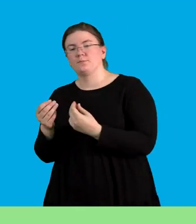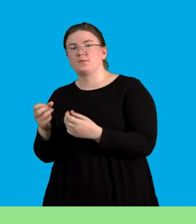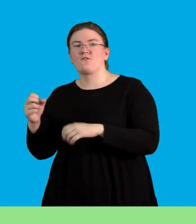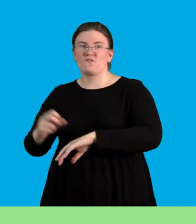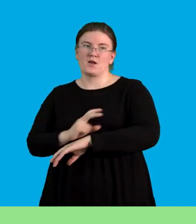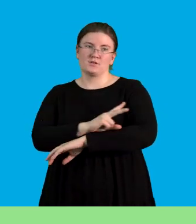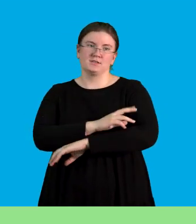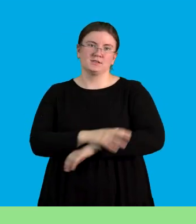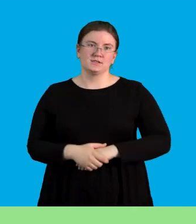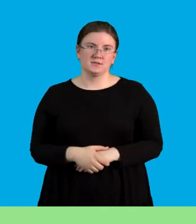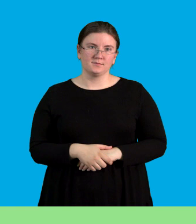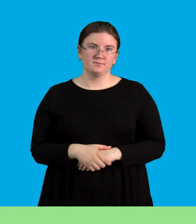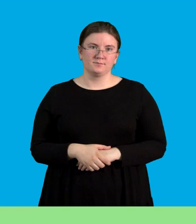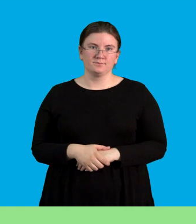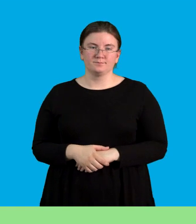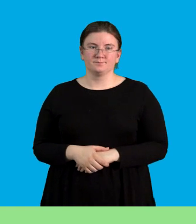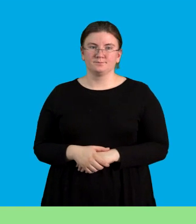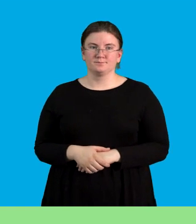also found in viruses.